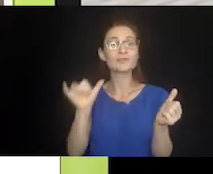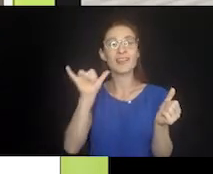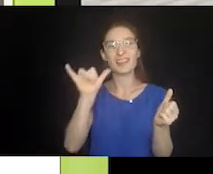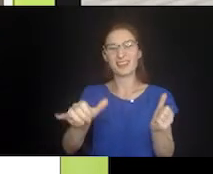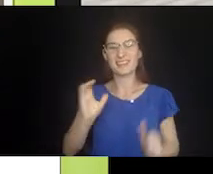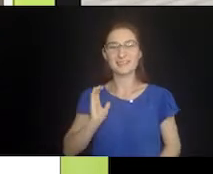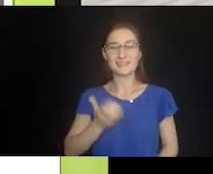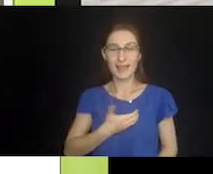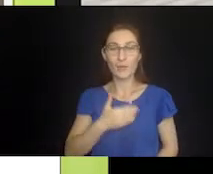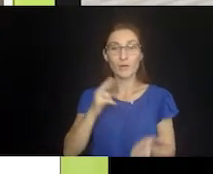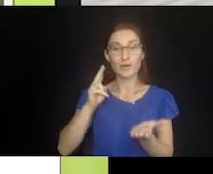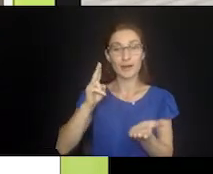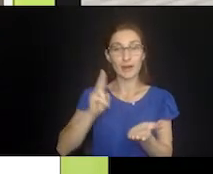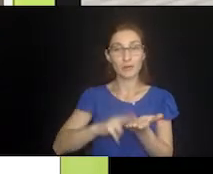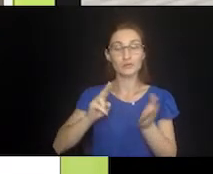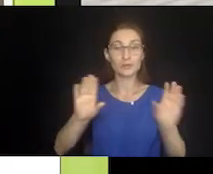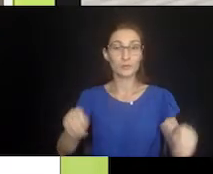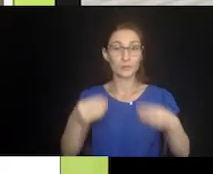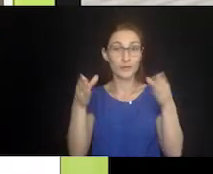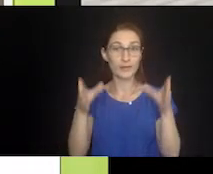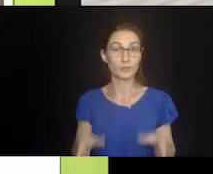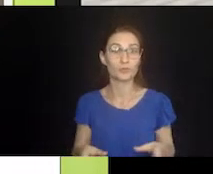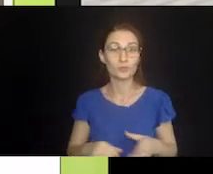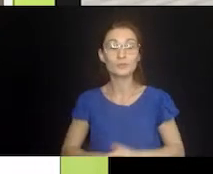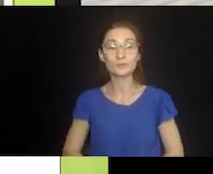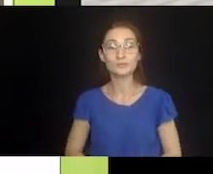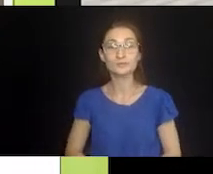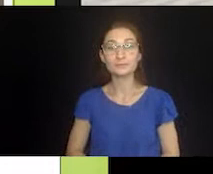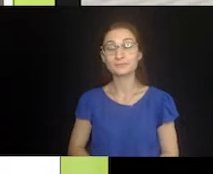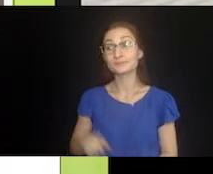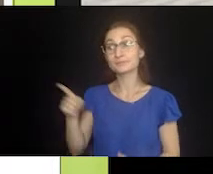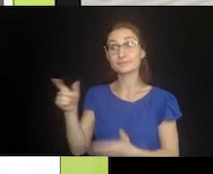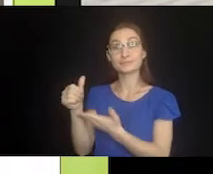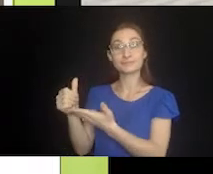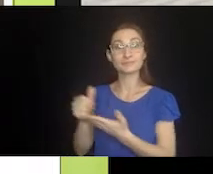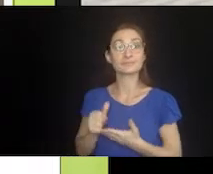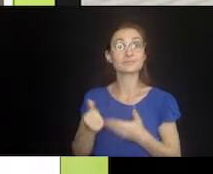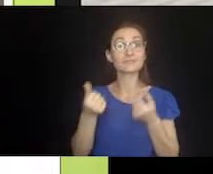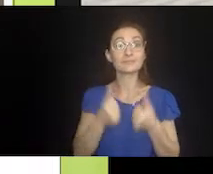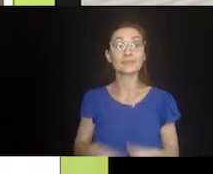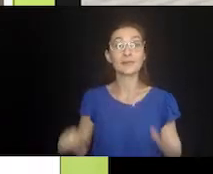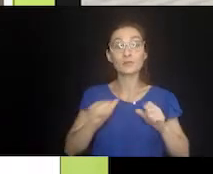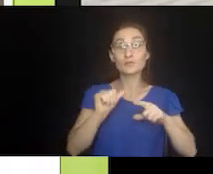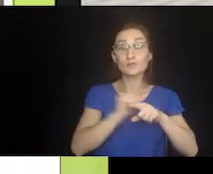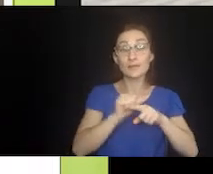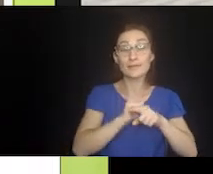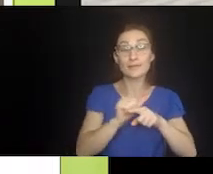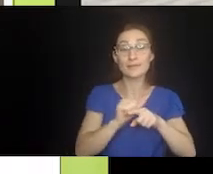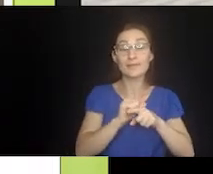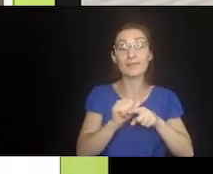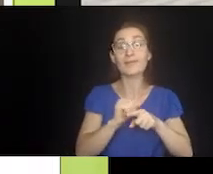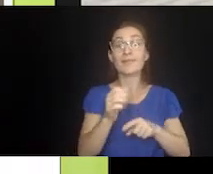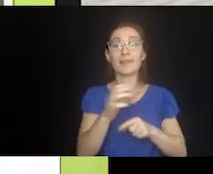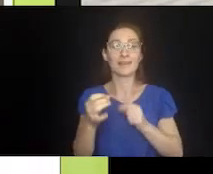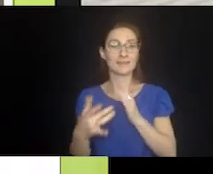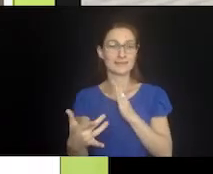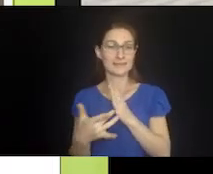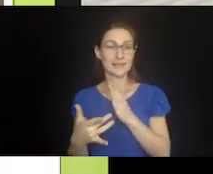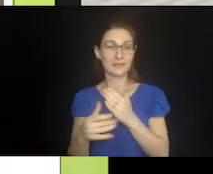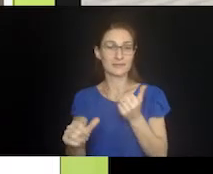that's been contracted through the Florida Developmental Disability Council to help us with